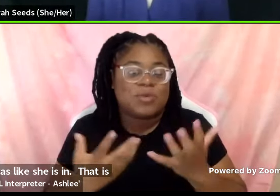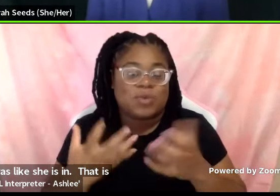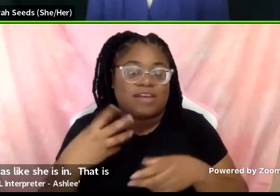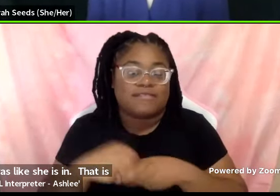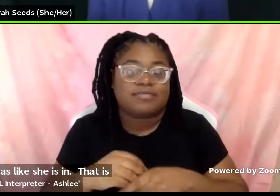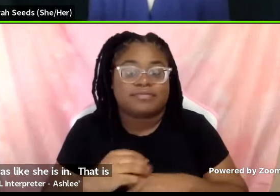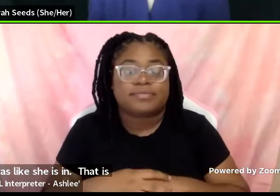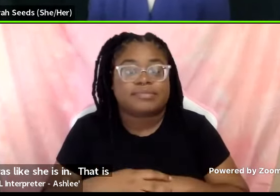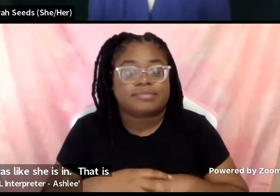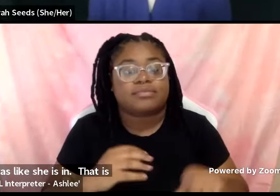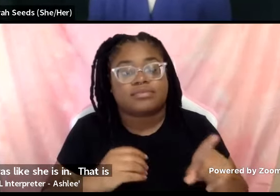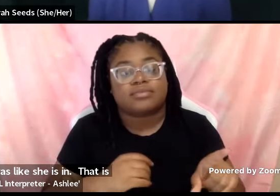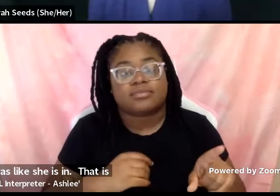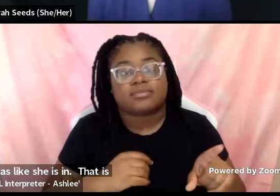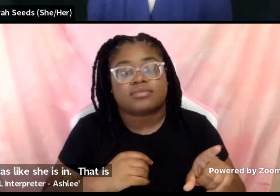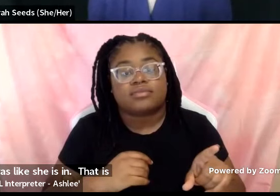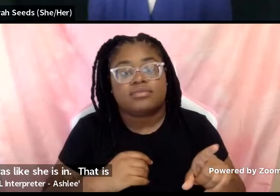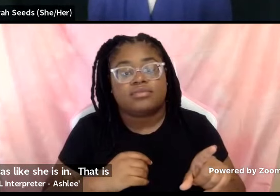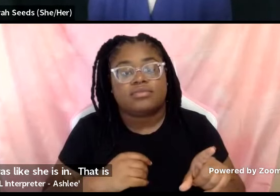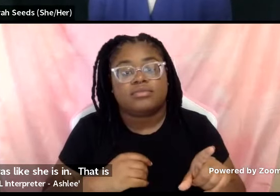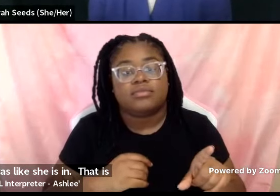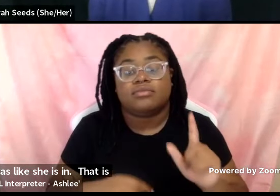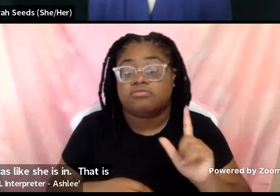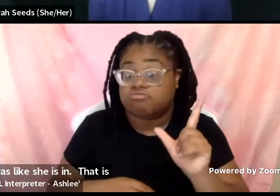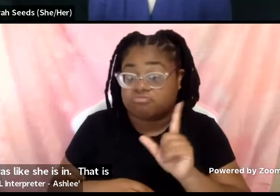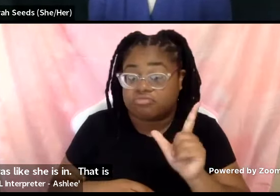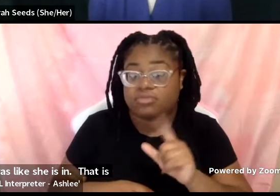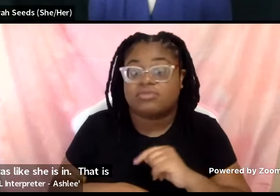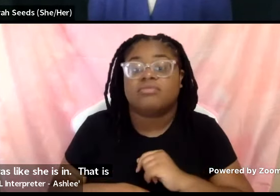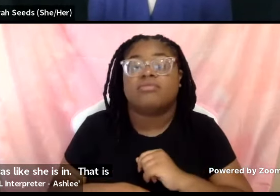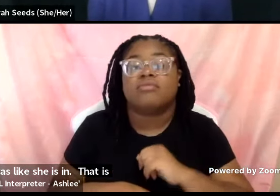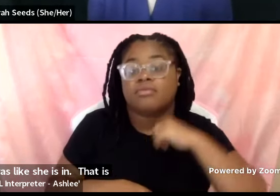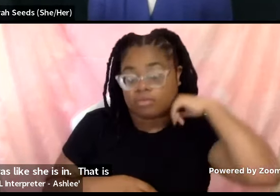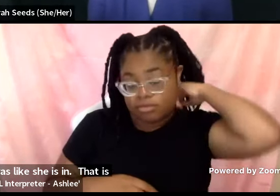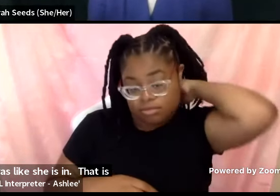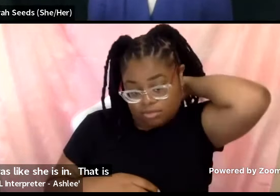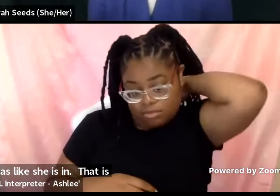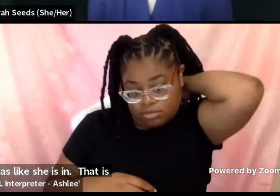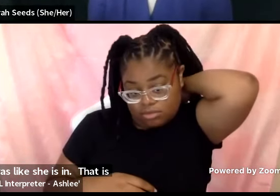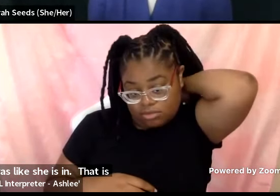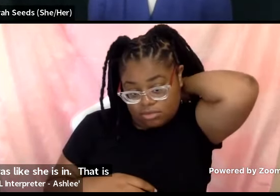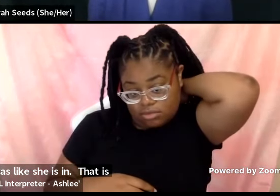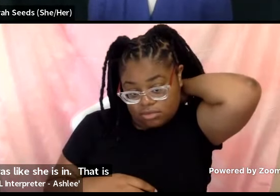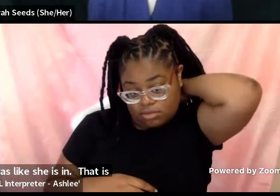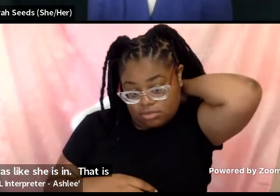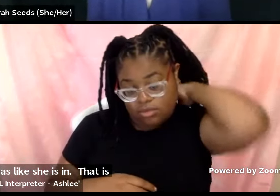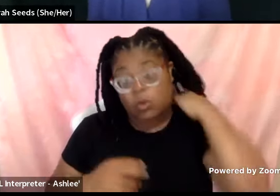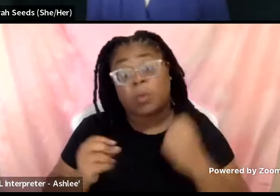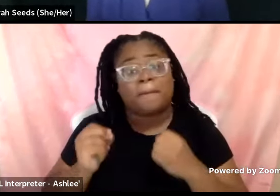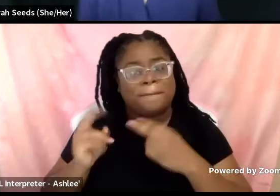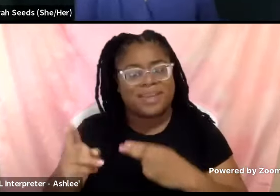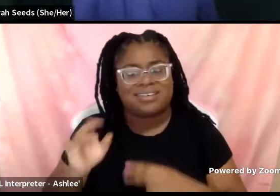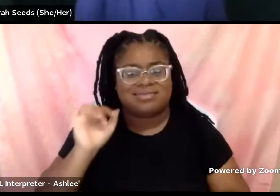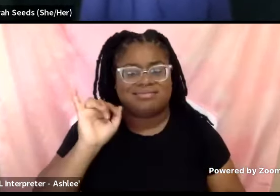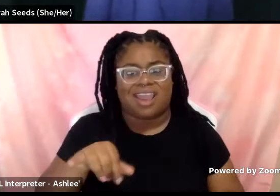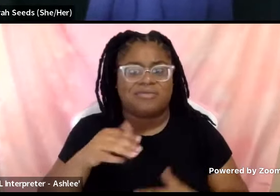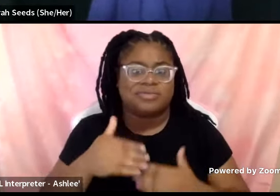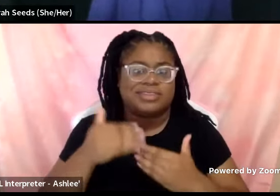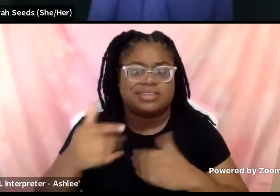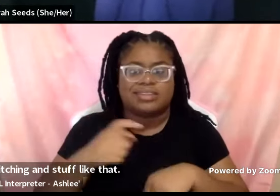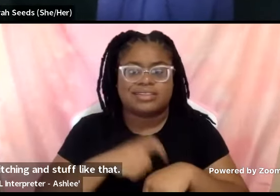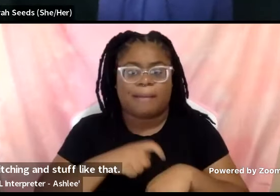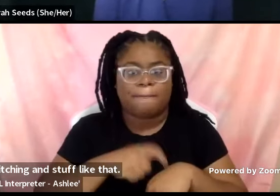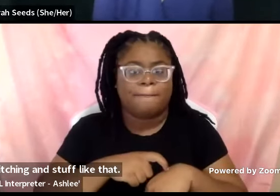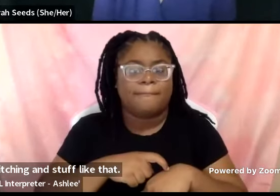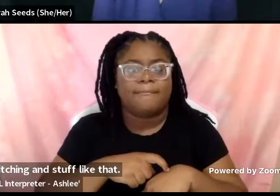good camaraderie. Definitely when we started pitching and stuff like that, because after we were done finishing the pilot, that was the next step, was to try to pitch it to